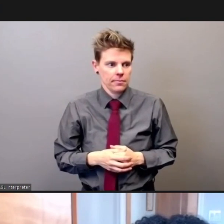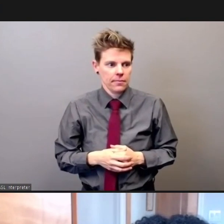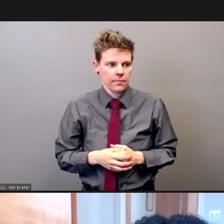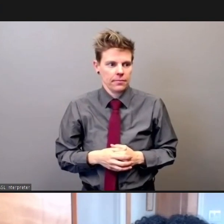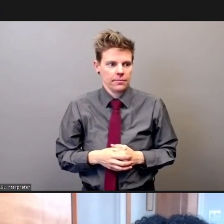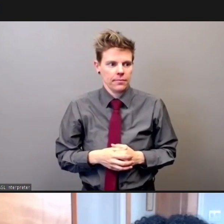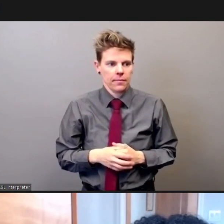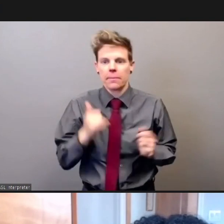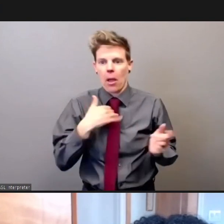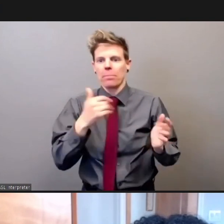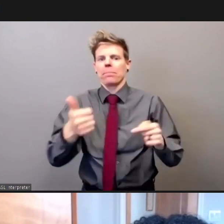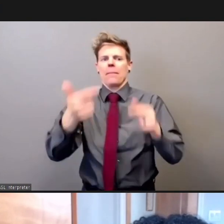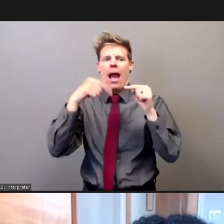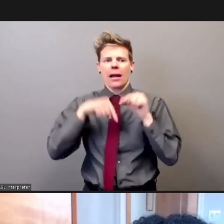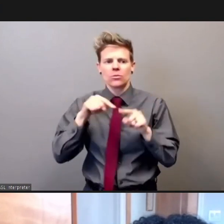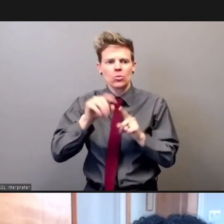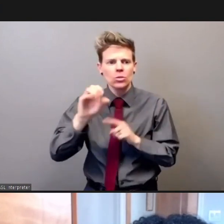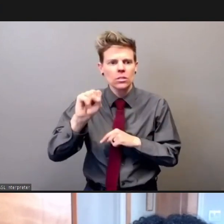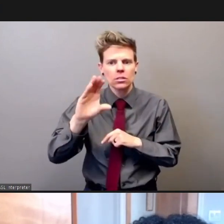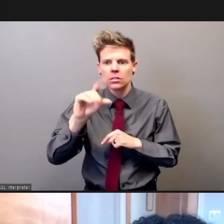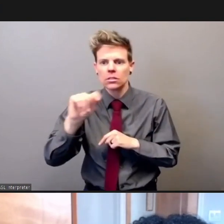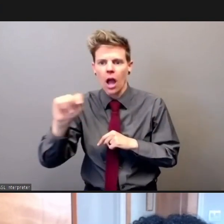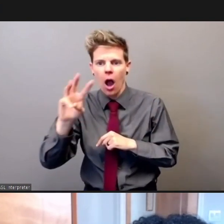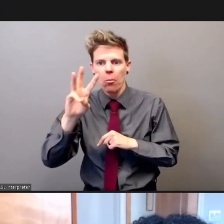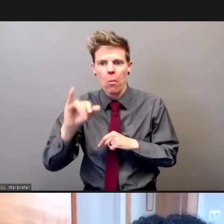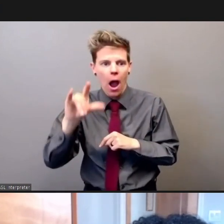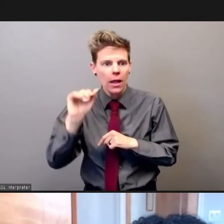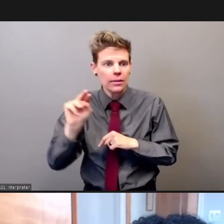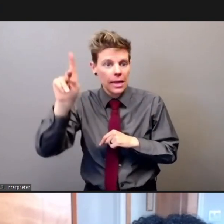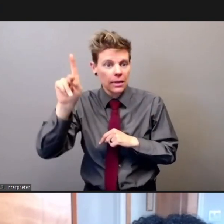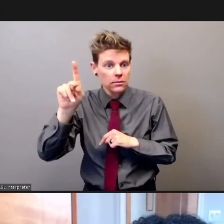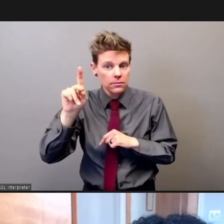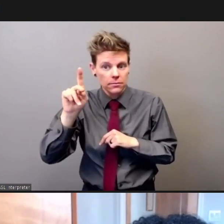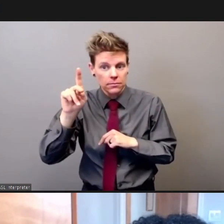again. Scott, are you there?